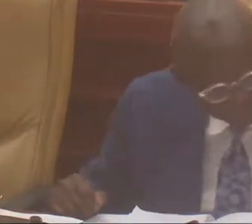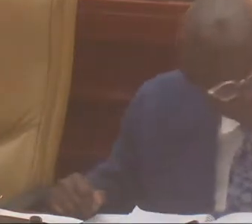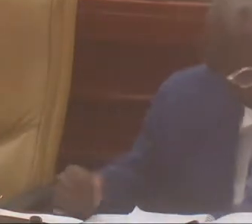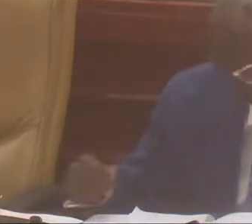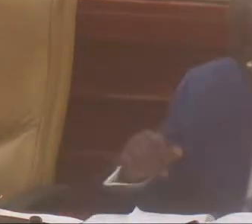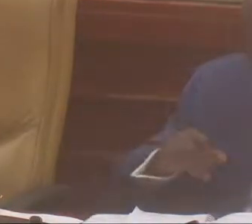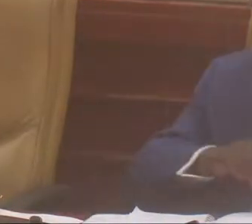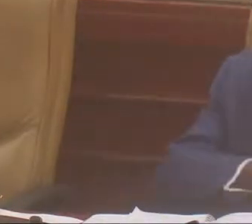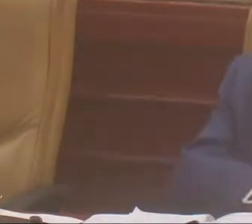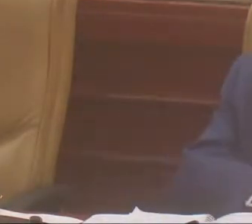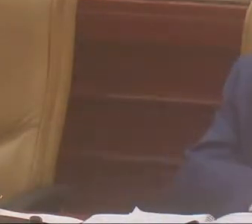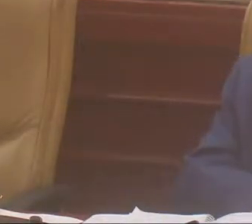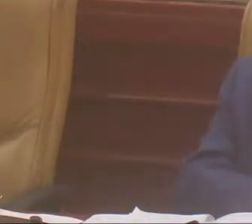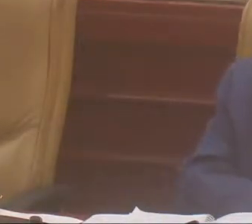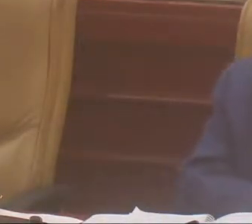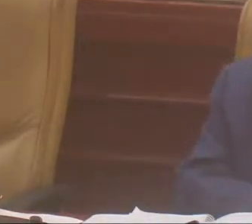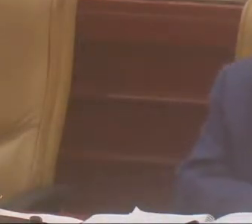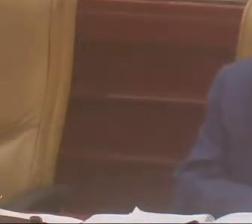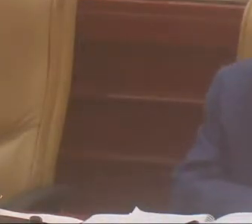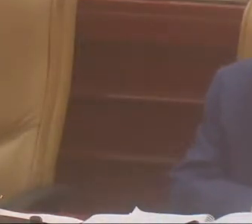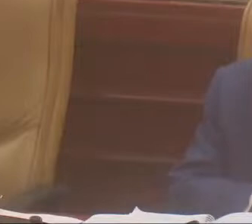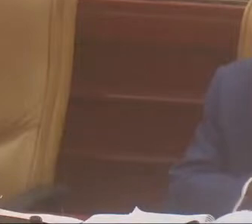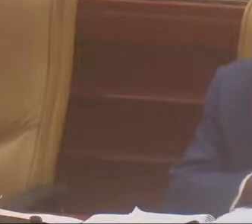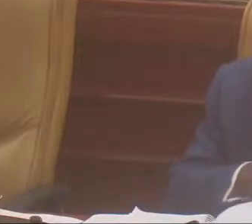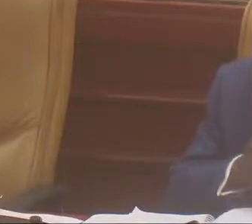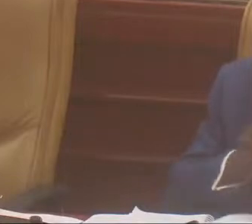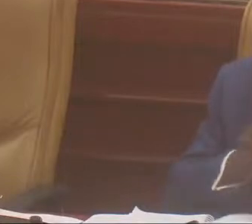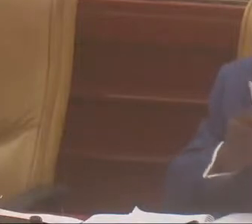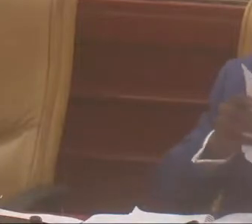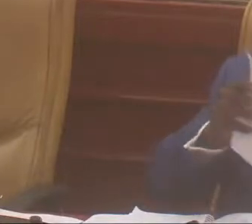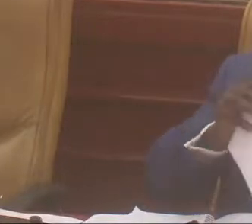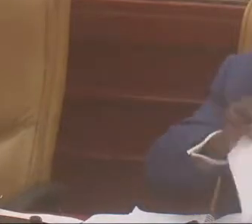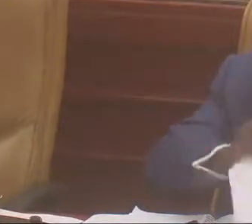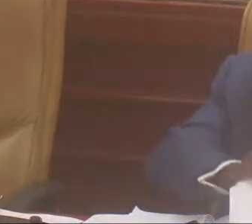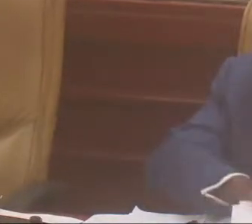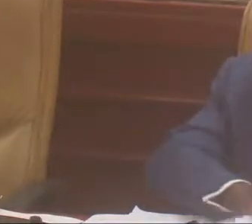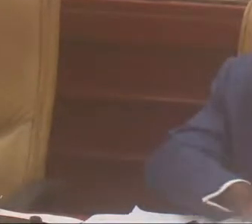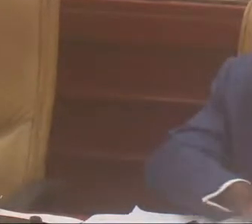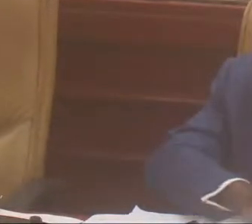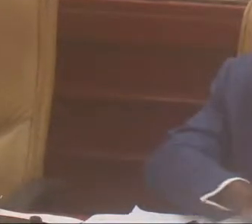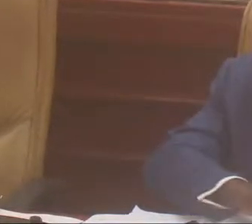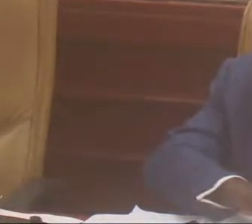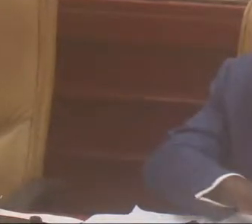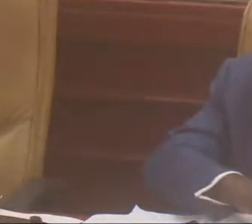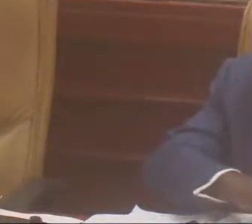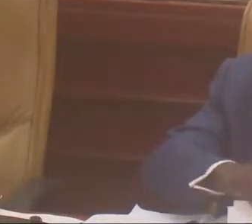95% of the questions I get asked here relate to when